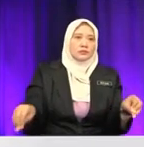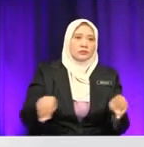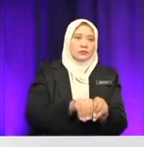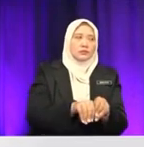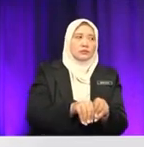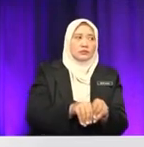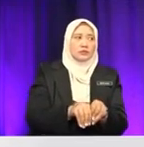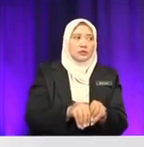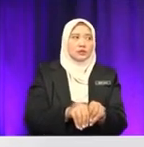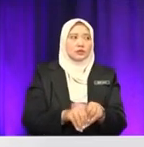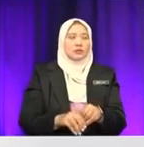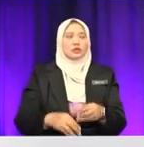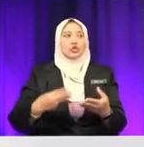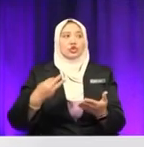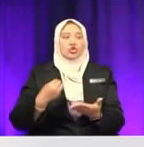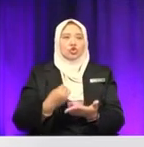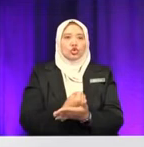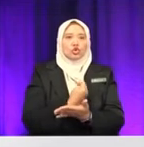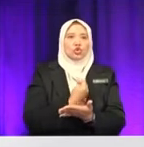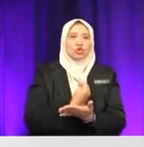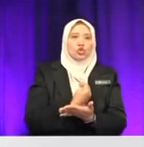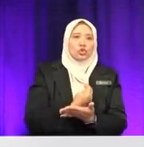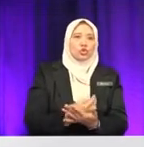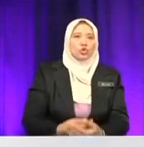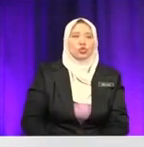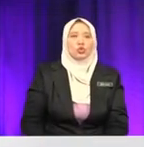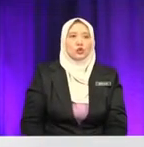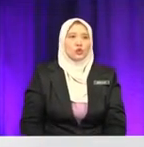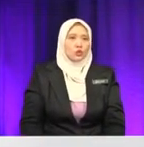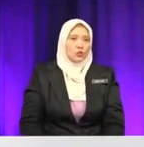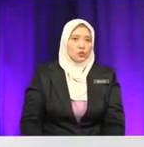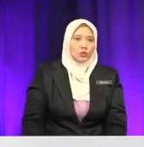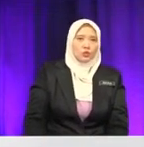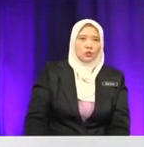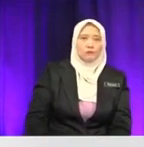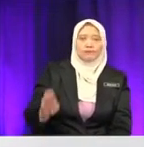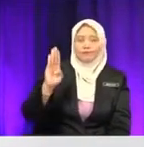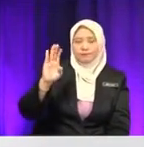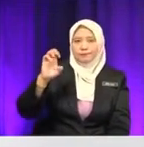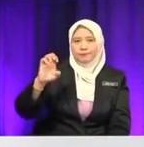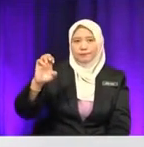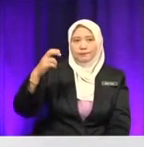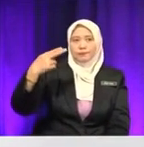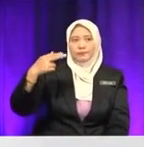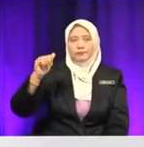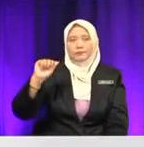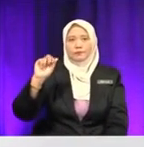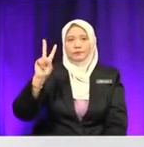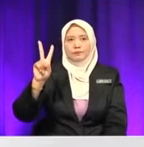good, Hasif. Okay, so this is yellow color, people. All right, now let's go to the second color, which